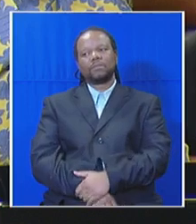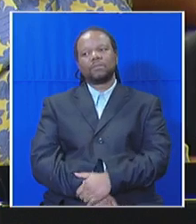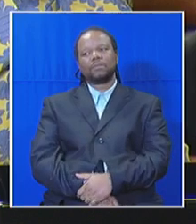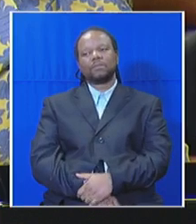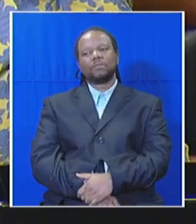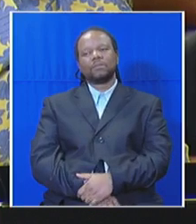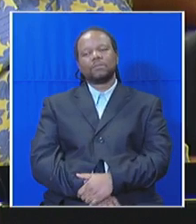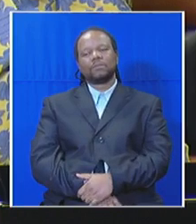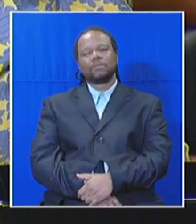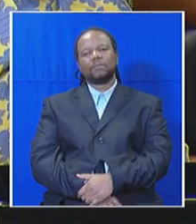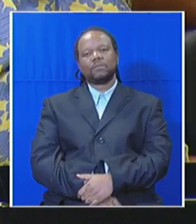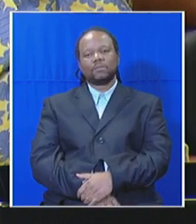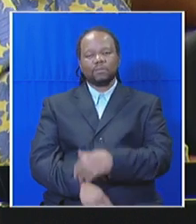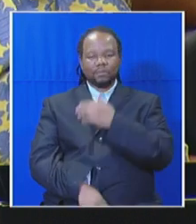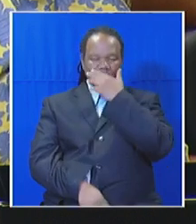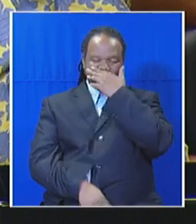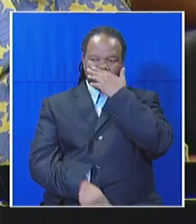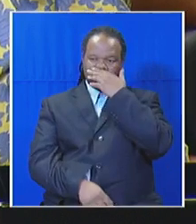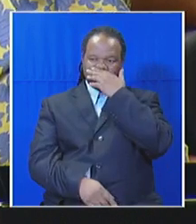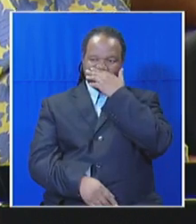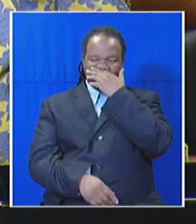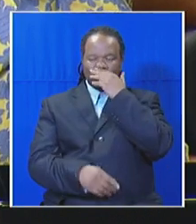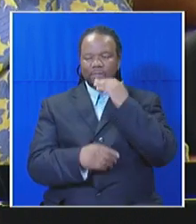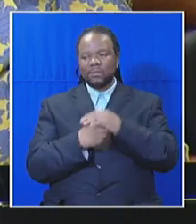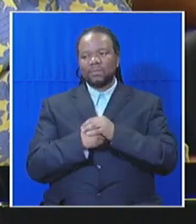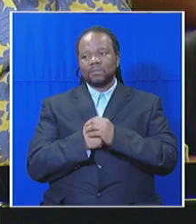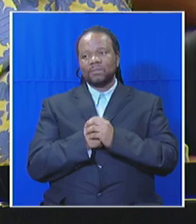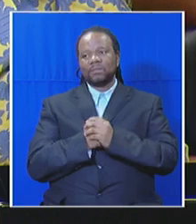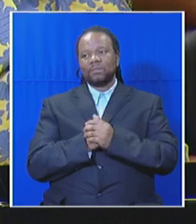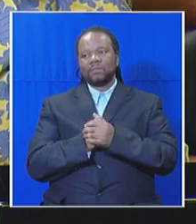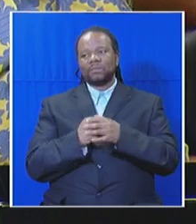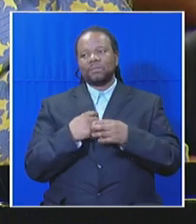asked by the Honorable J.S. Malema